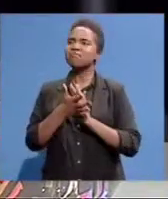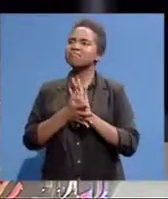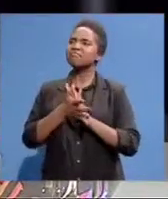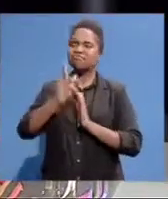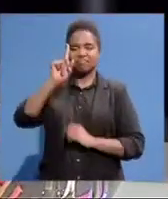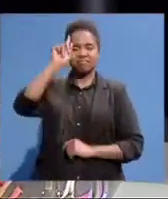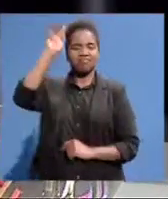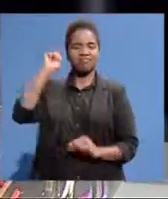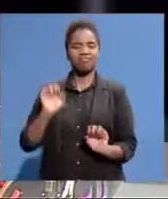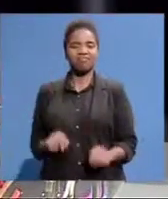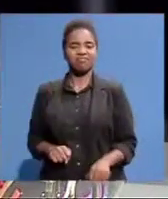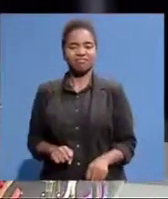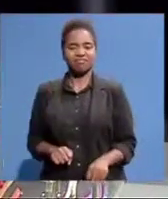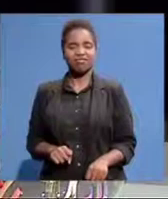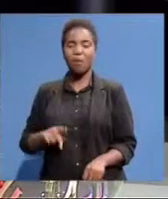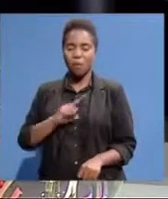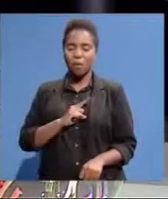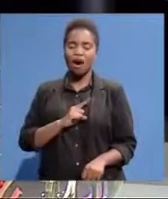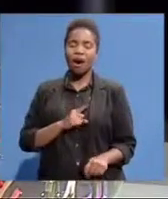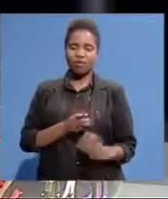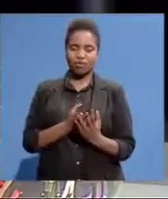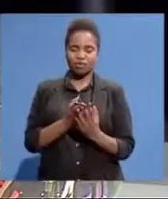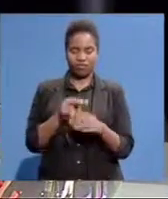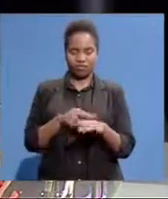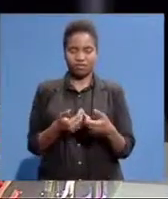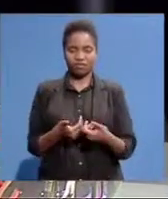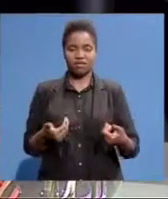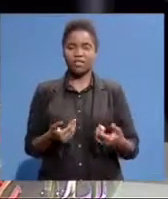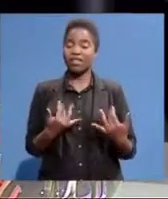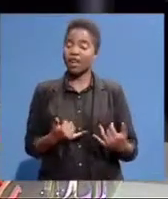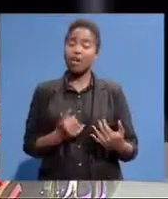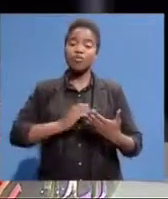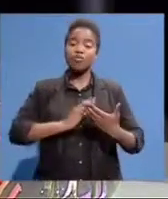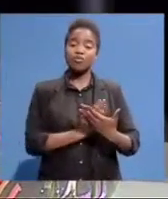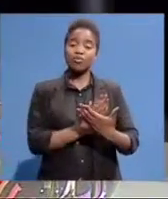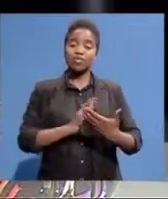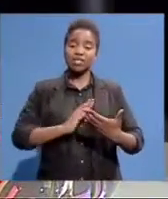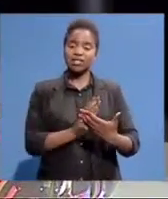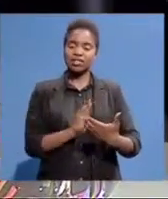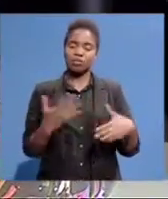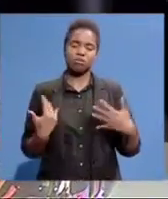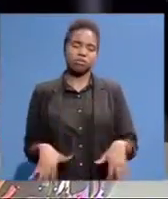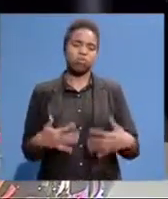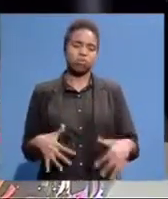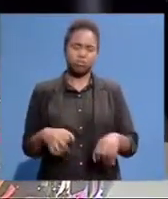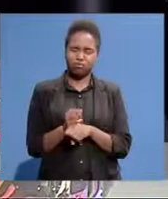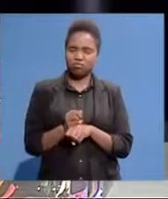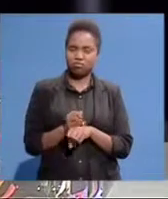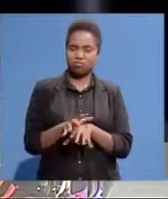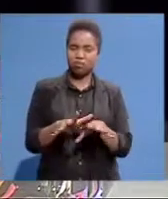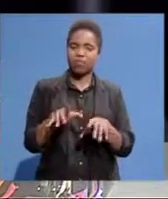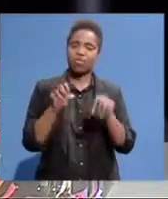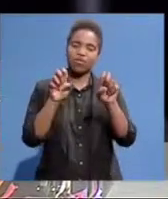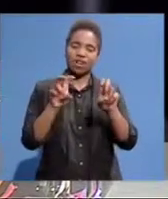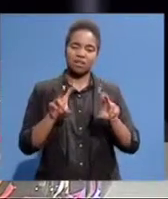thing? And there you have it, South Africa, a testimony of how music was used at the time to spread Utata Madiba's message of